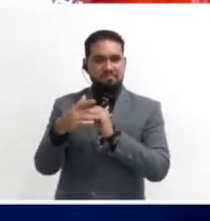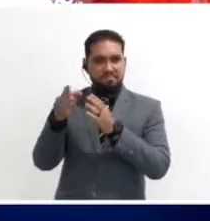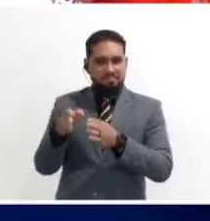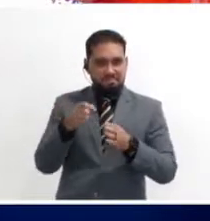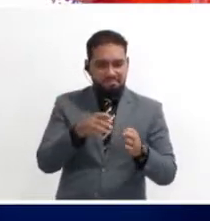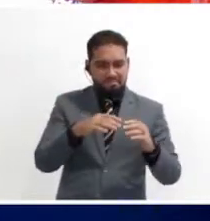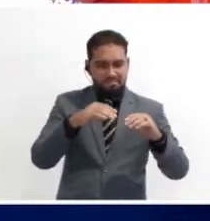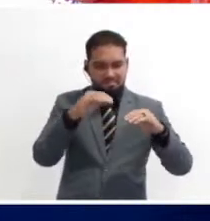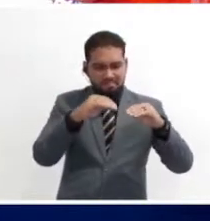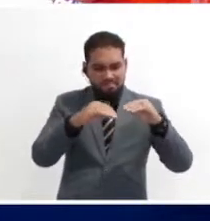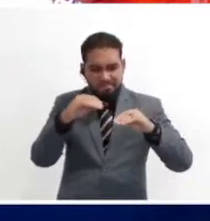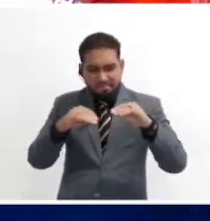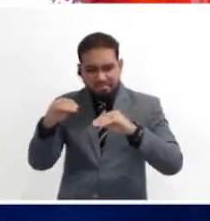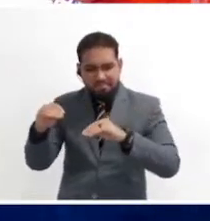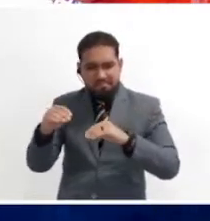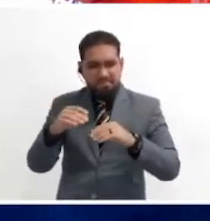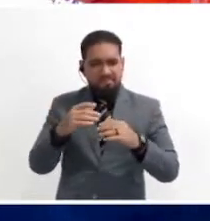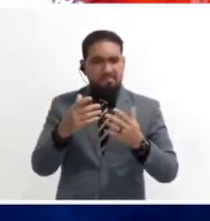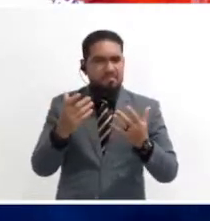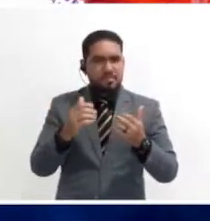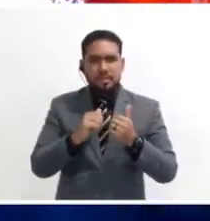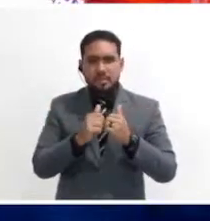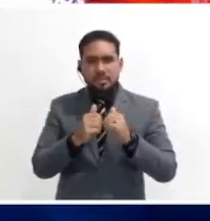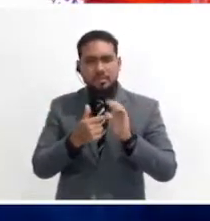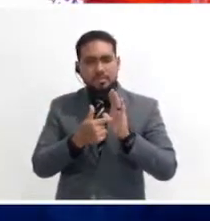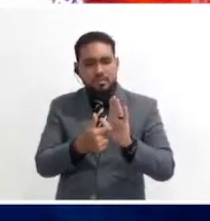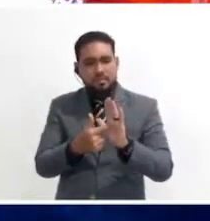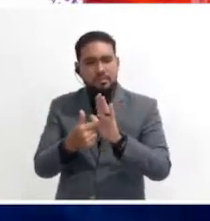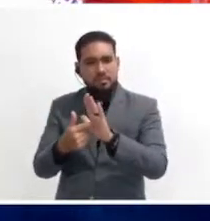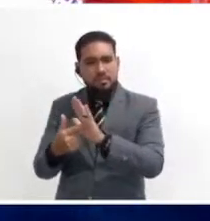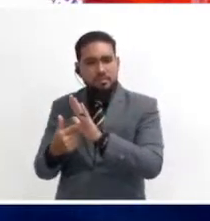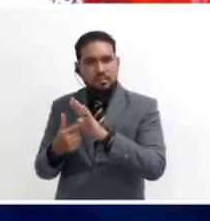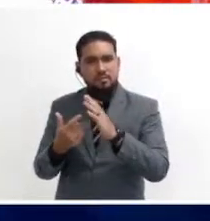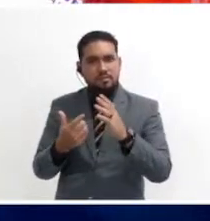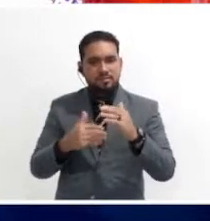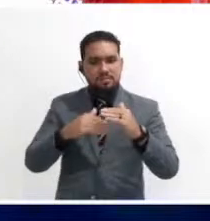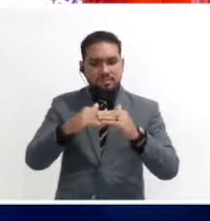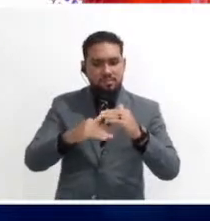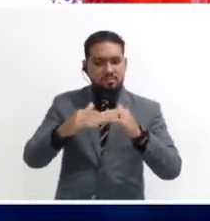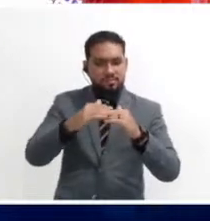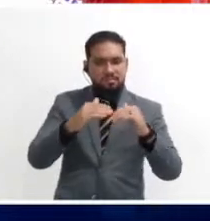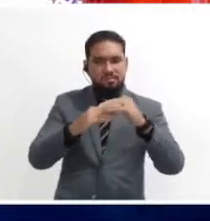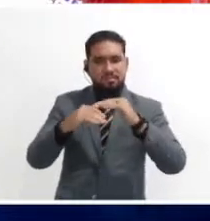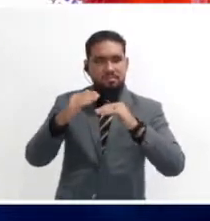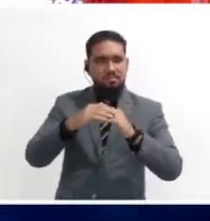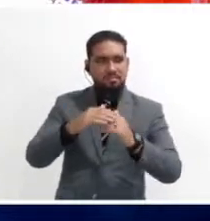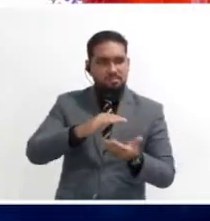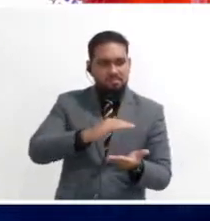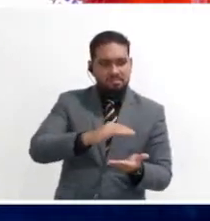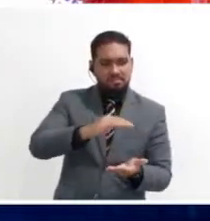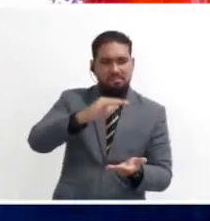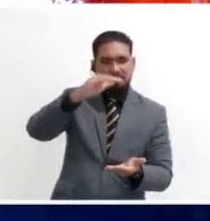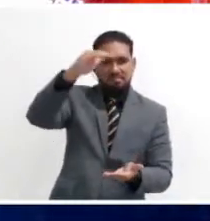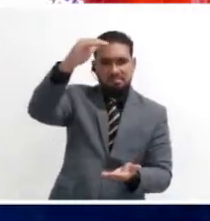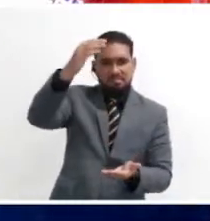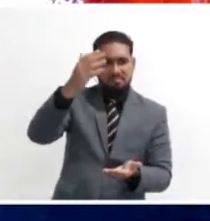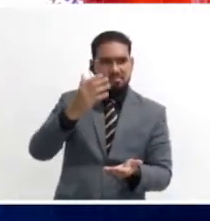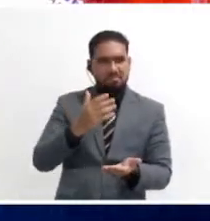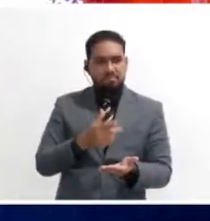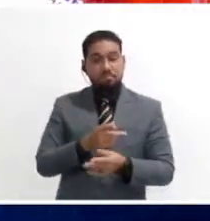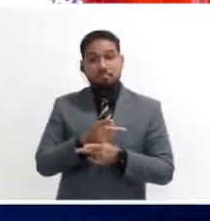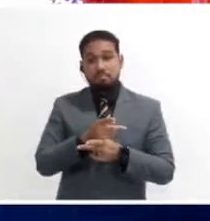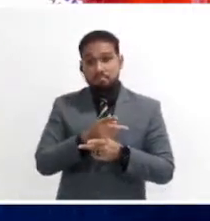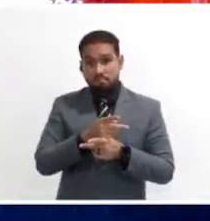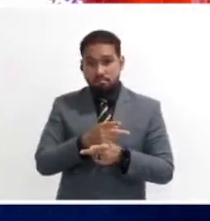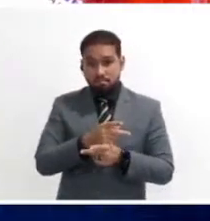one of the ways to do that is to stack chips. And die attach films are very important when it comes to stacking chips.